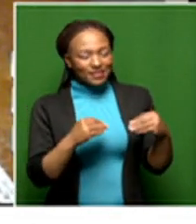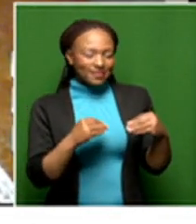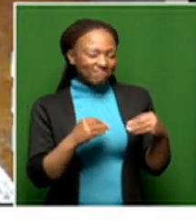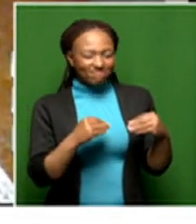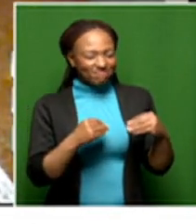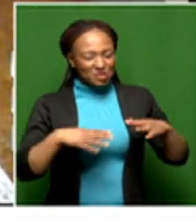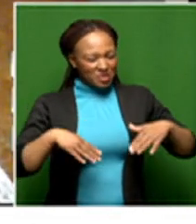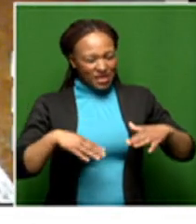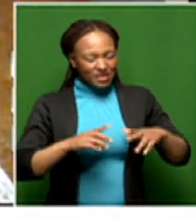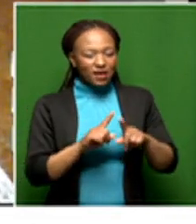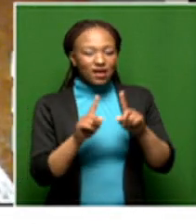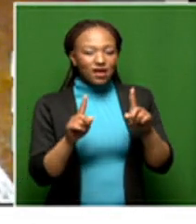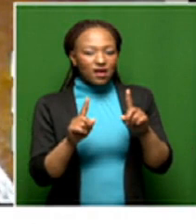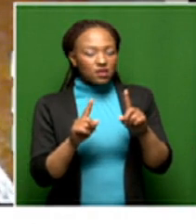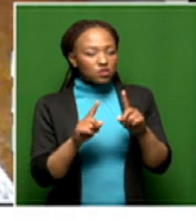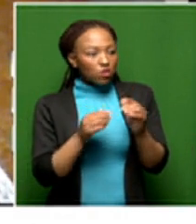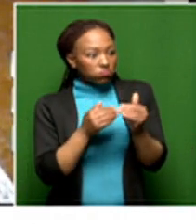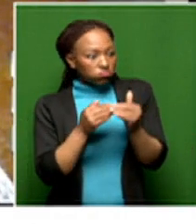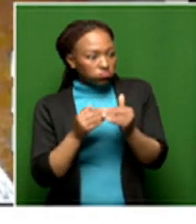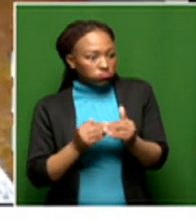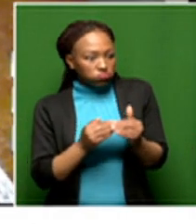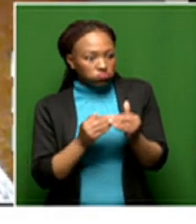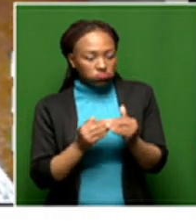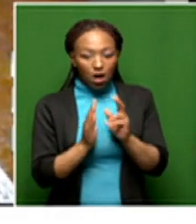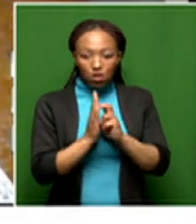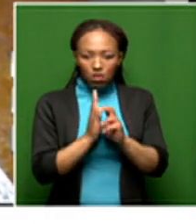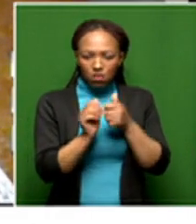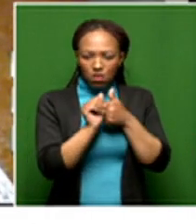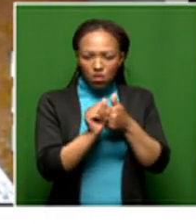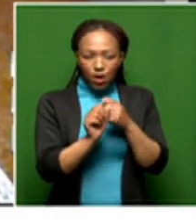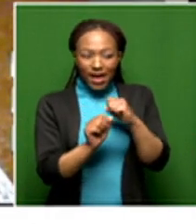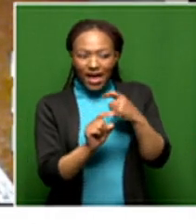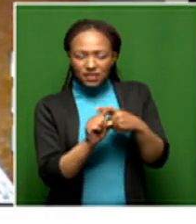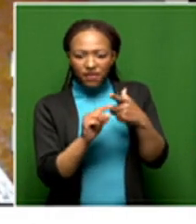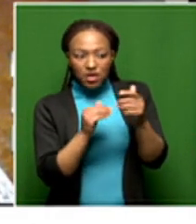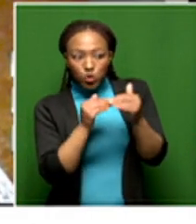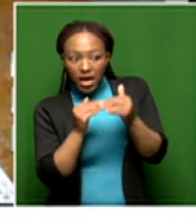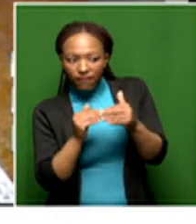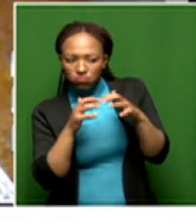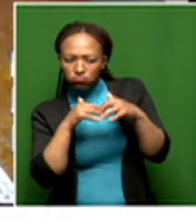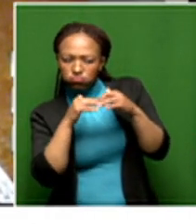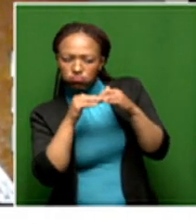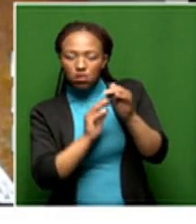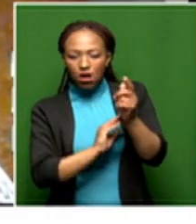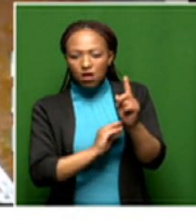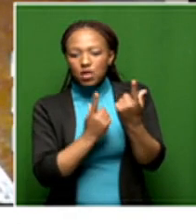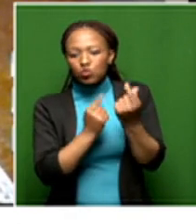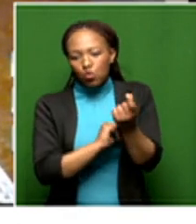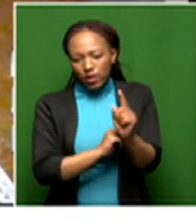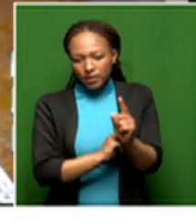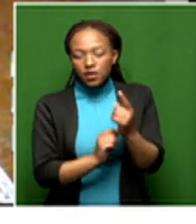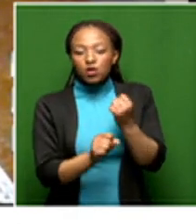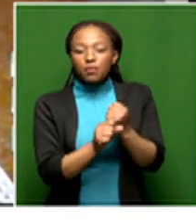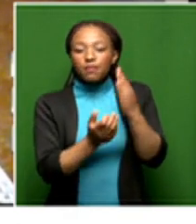what are some of the precautions and also extra measures that tourists and the industry have had to take in